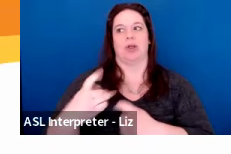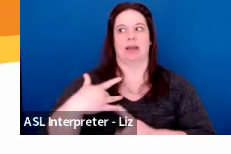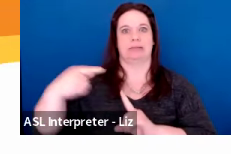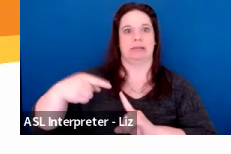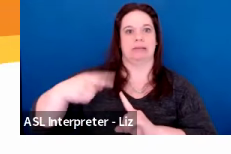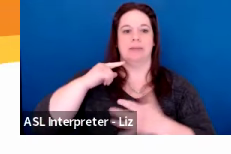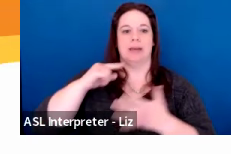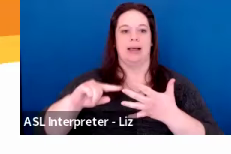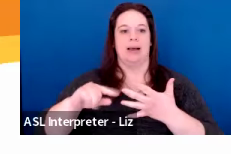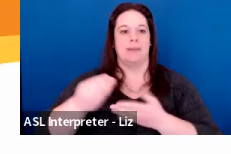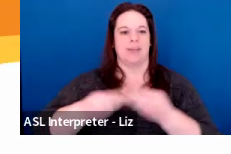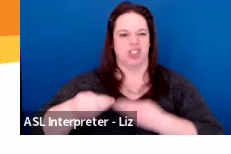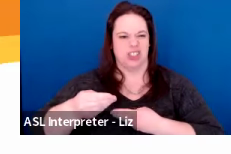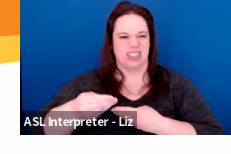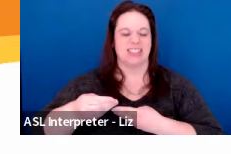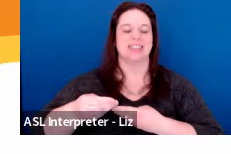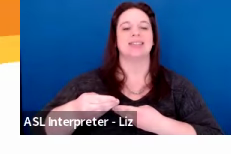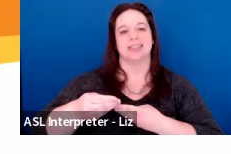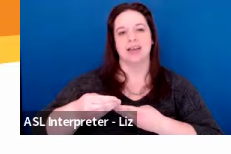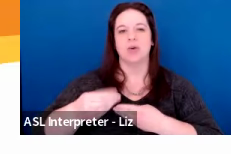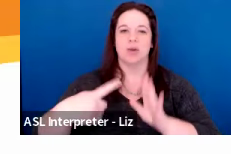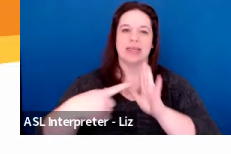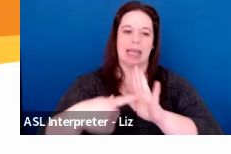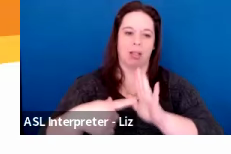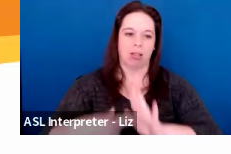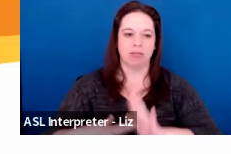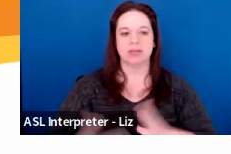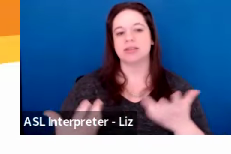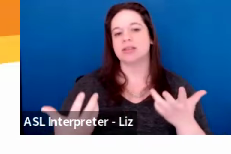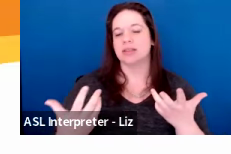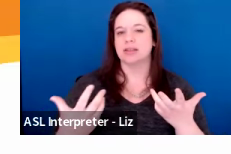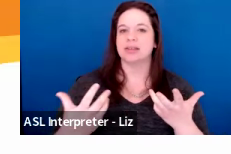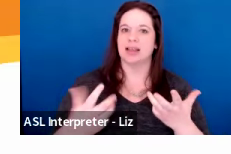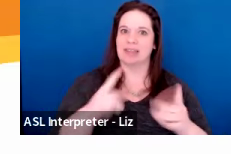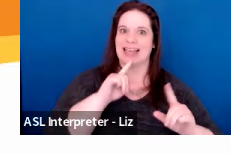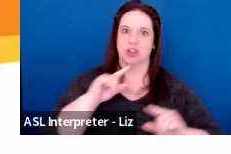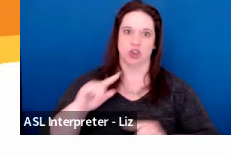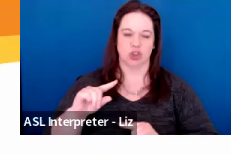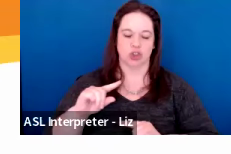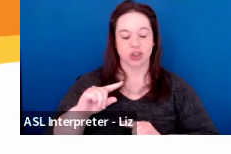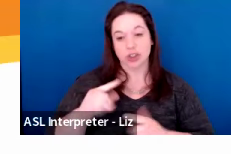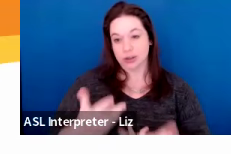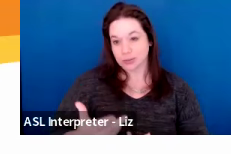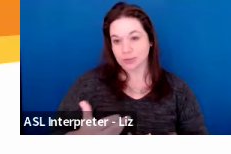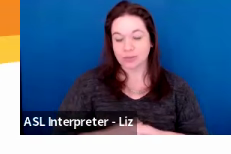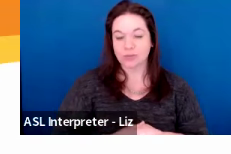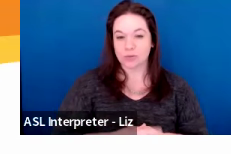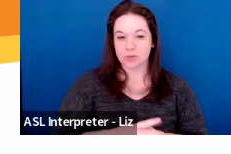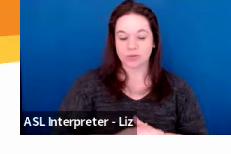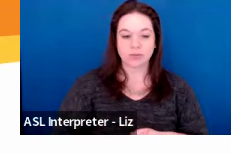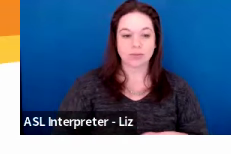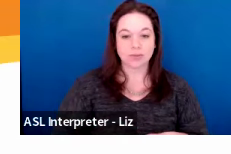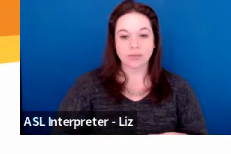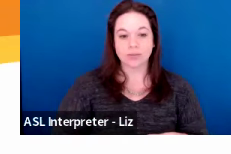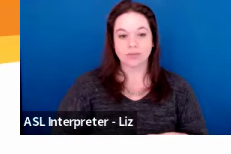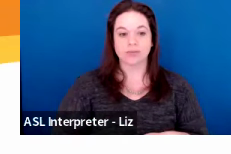get, and the major questions, and give you some examples of the answers that to be provided